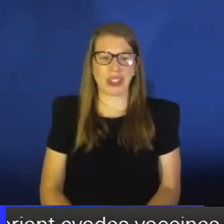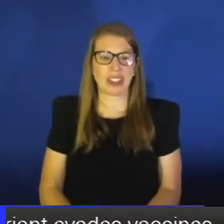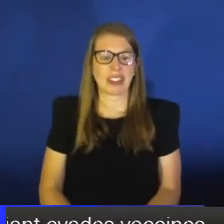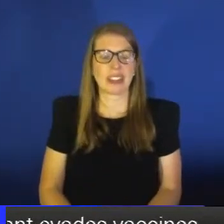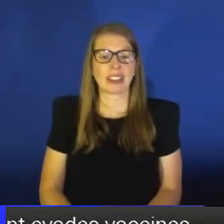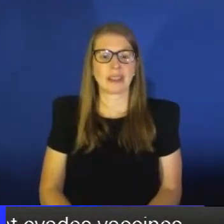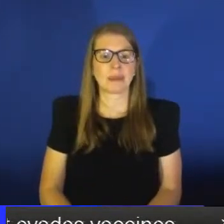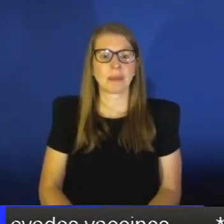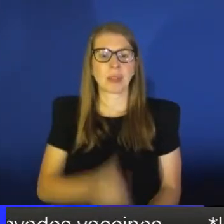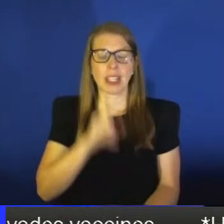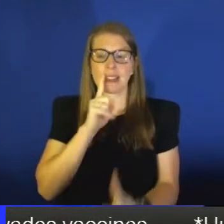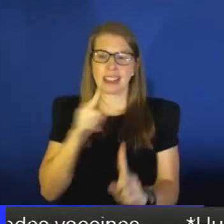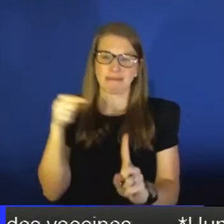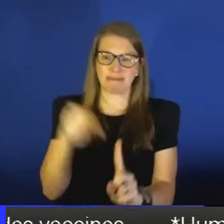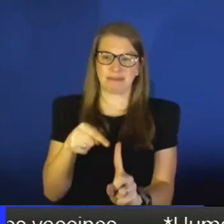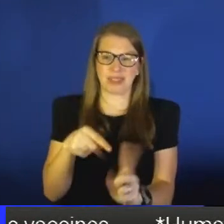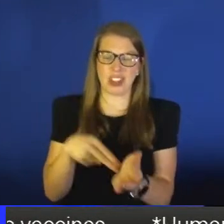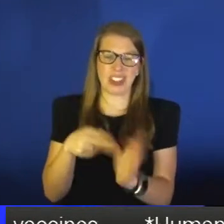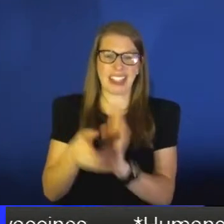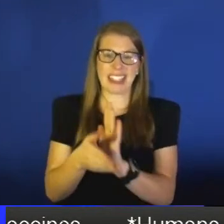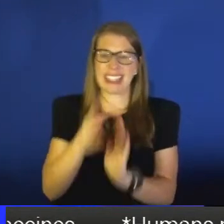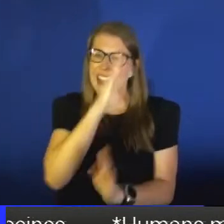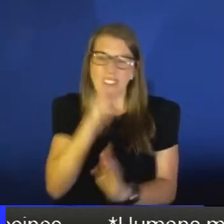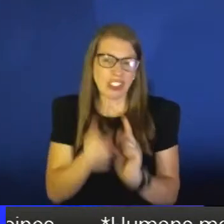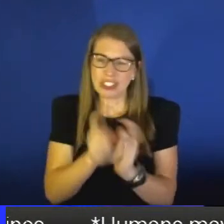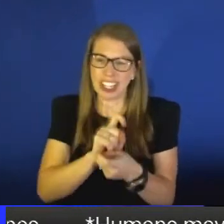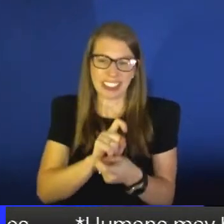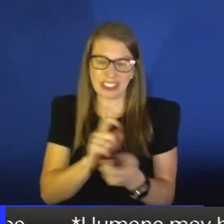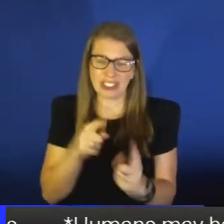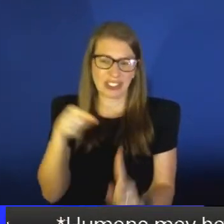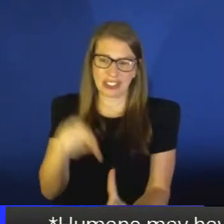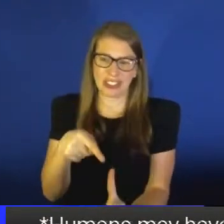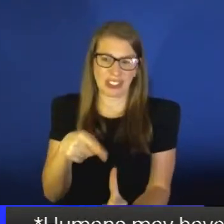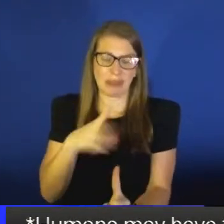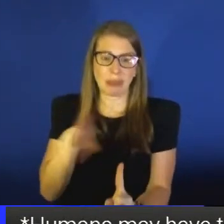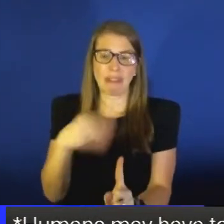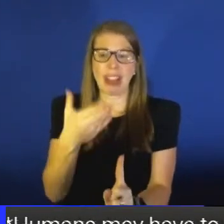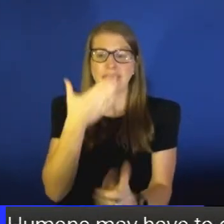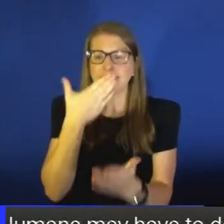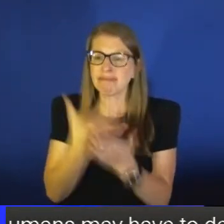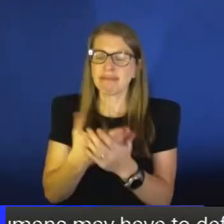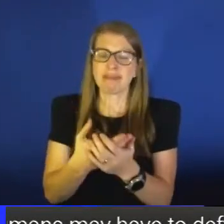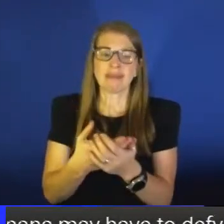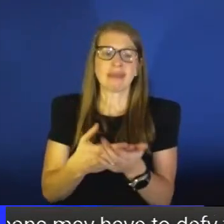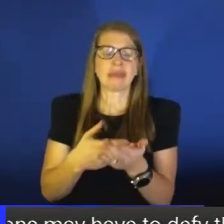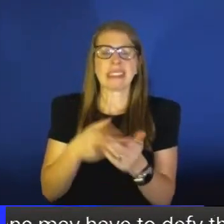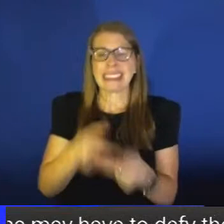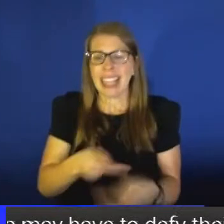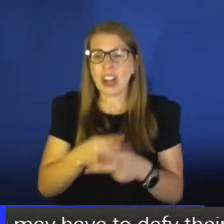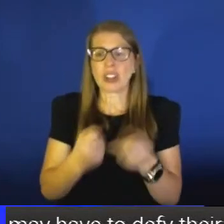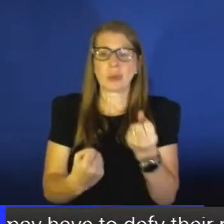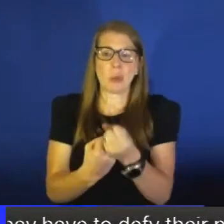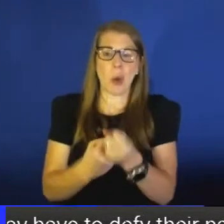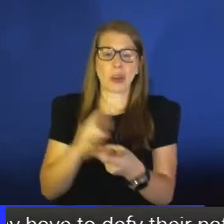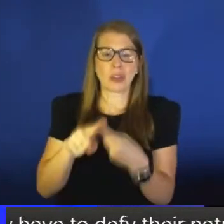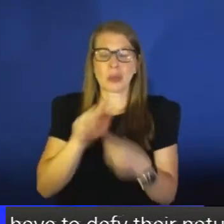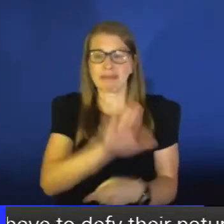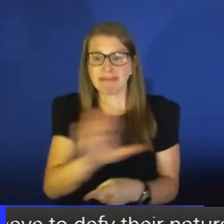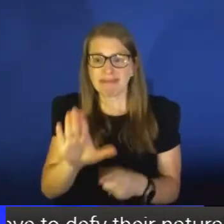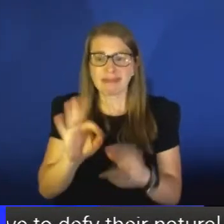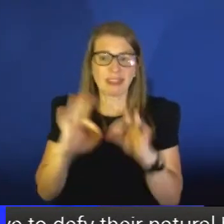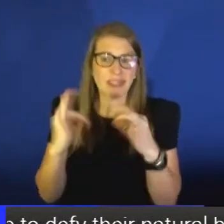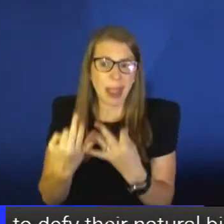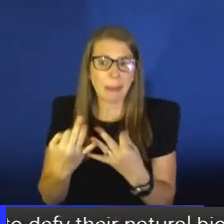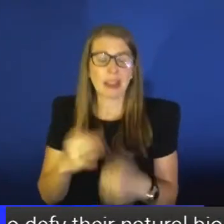nursing, it never changed. Mm-hmm. They provided unbelievable care and support to patients and their families. And they did